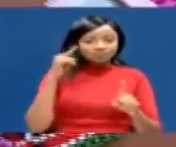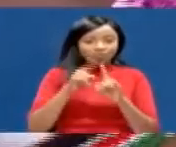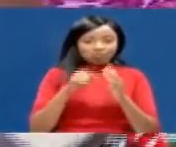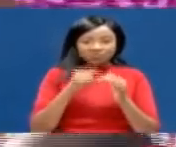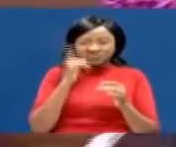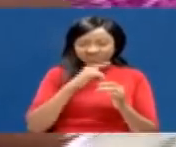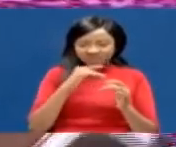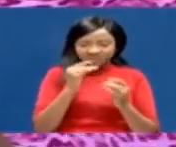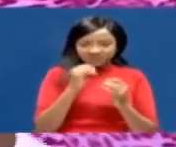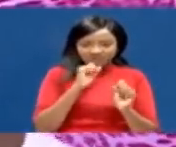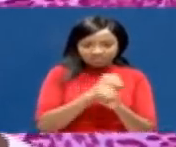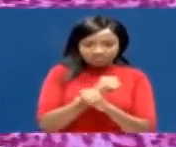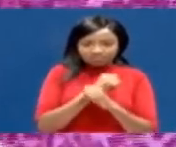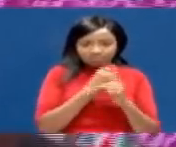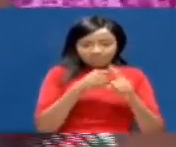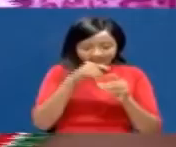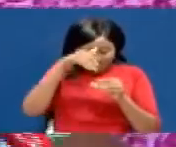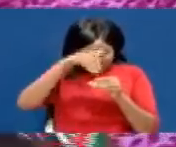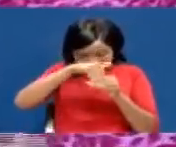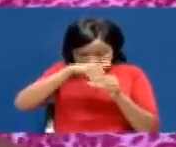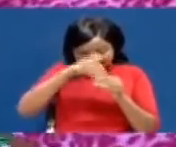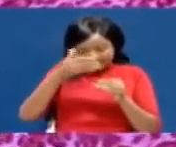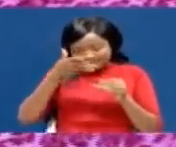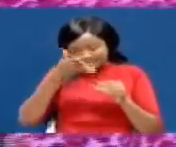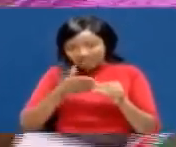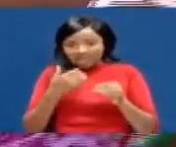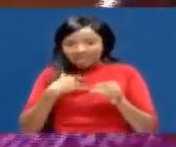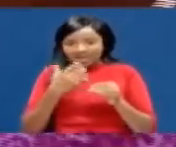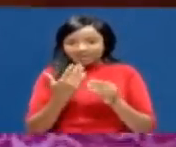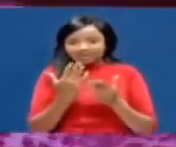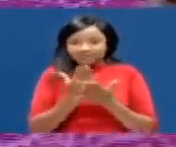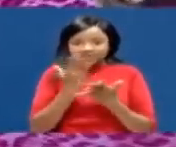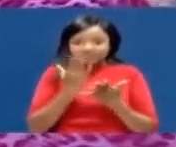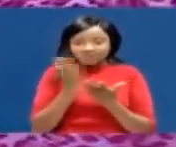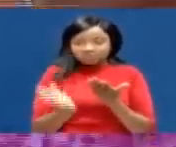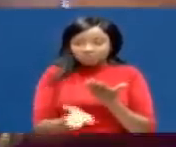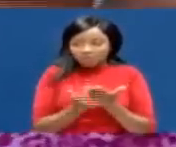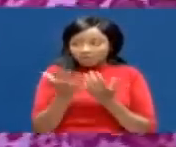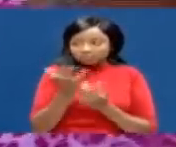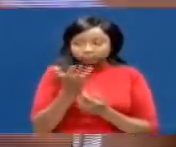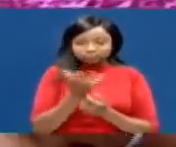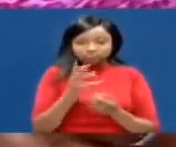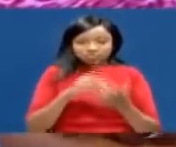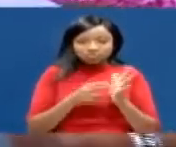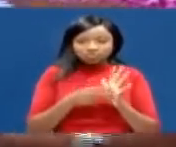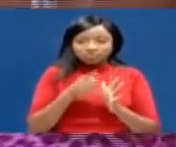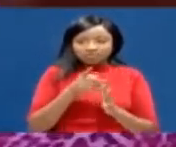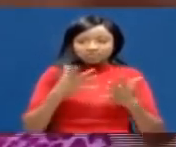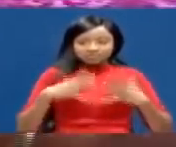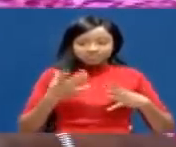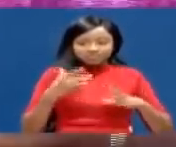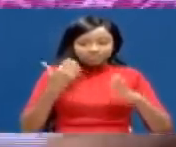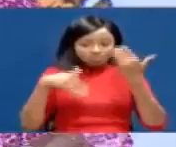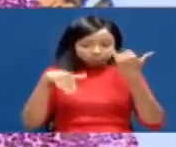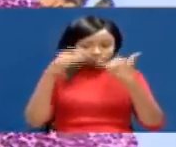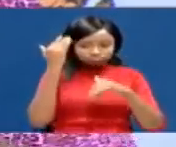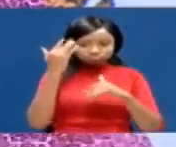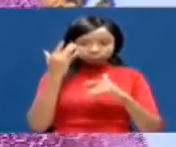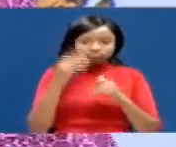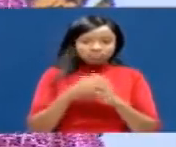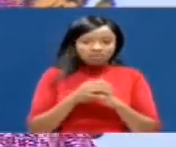dust, but there will be a filter inside it. So that is something that medical personnel can wear, but also